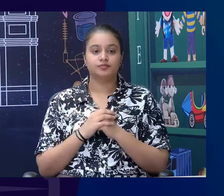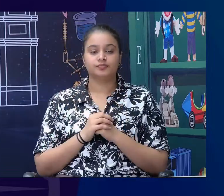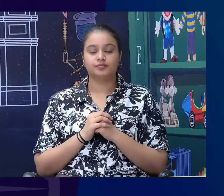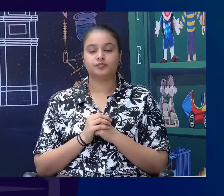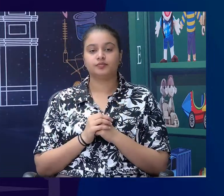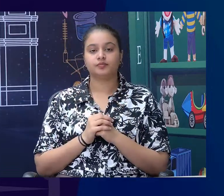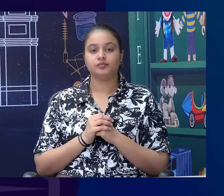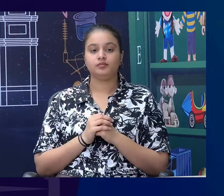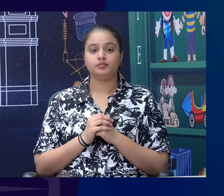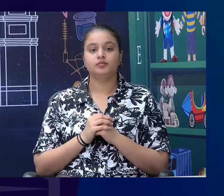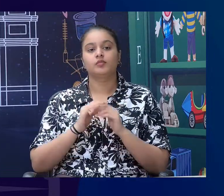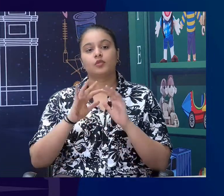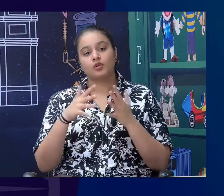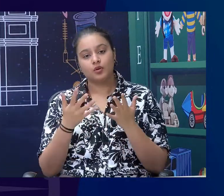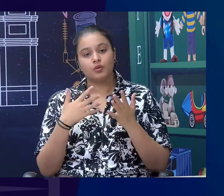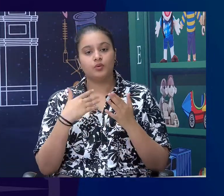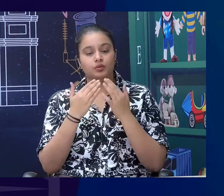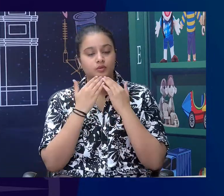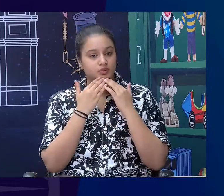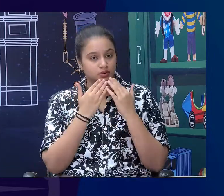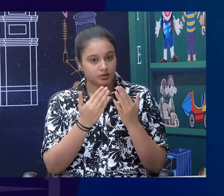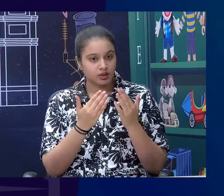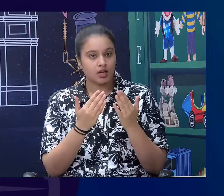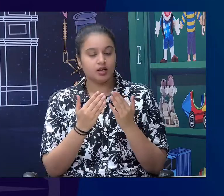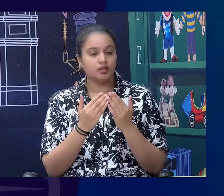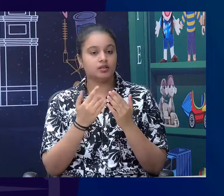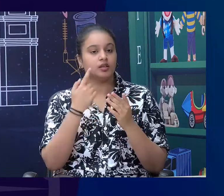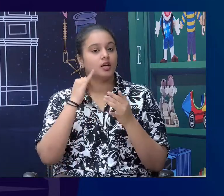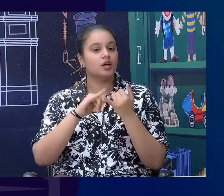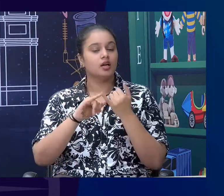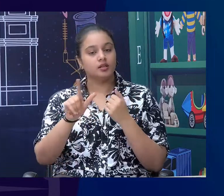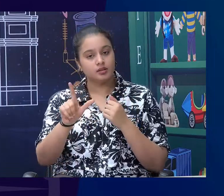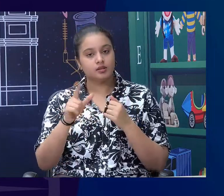say. Thank you, thank you. And I would also like to thank my